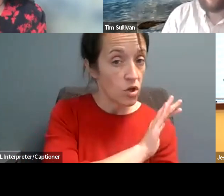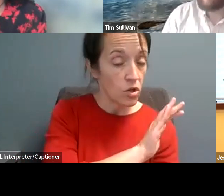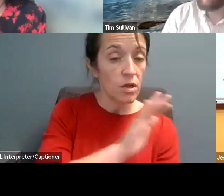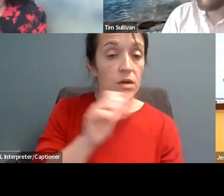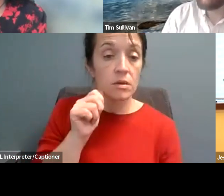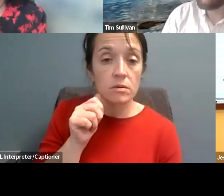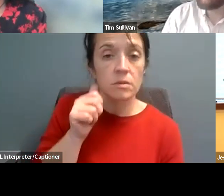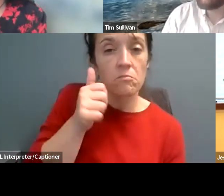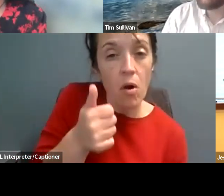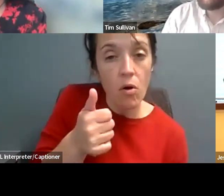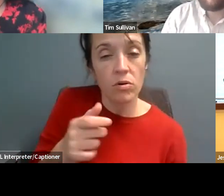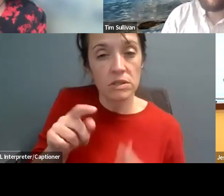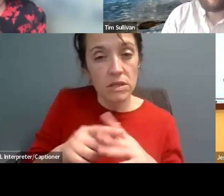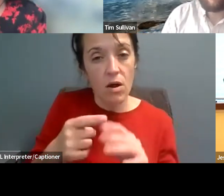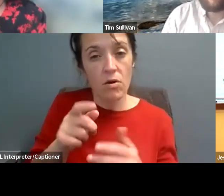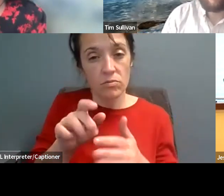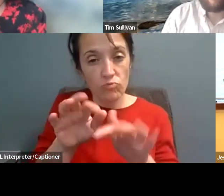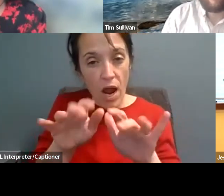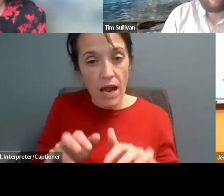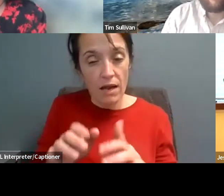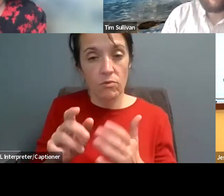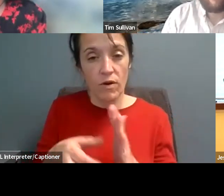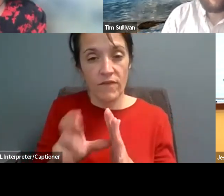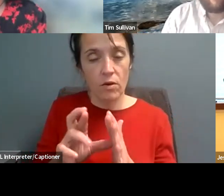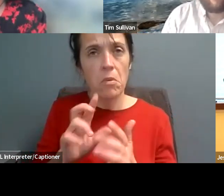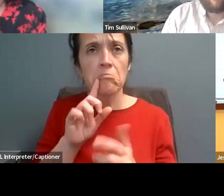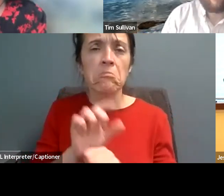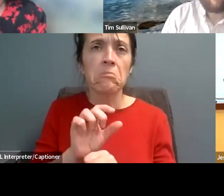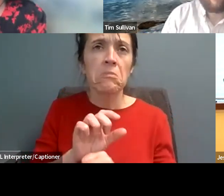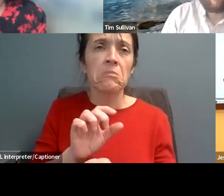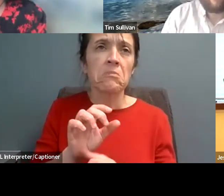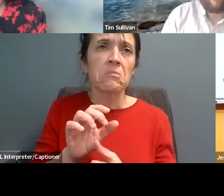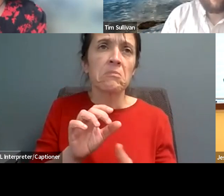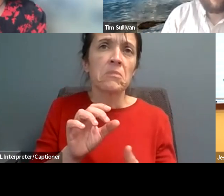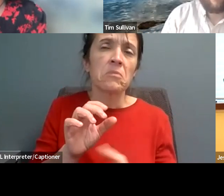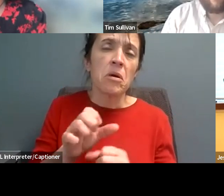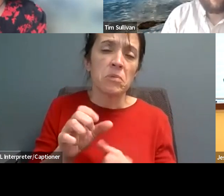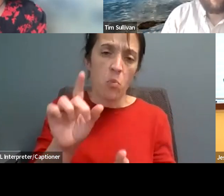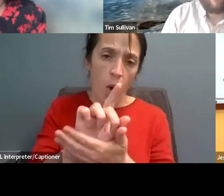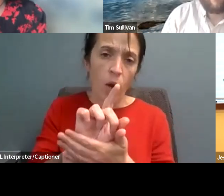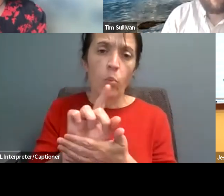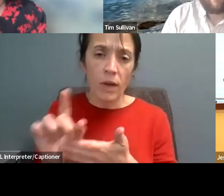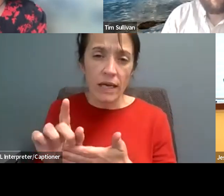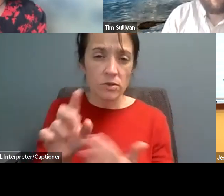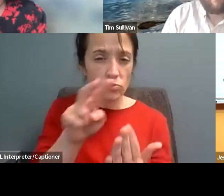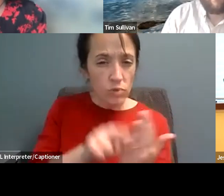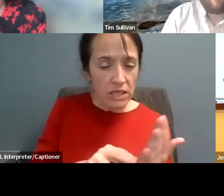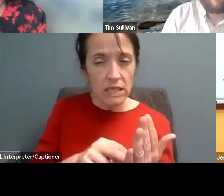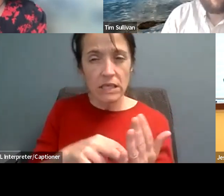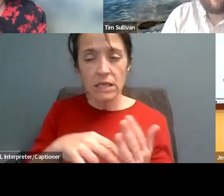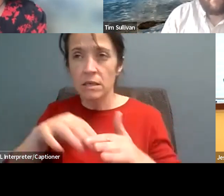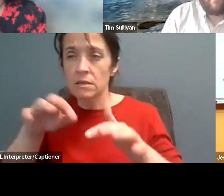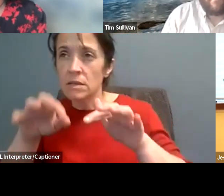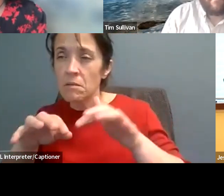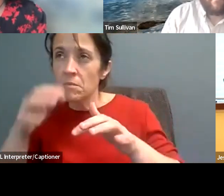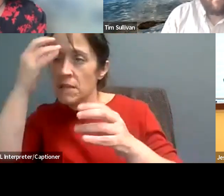day. But it took me, in essence, about a week or so to really comprehend and put my thoughts together. And so I had to go back and